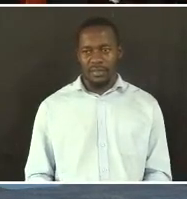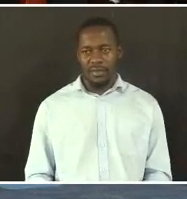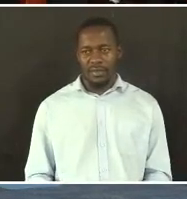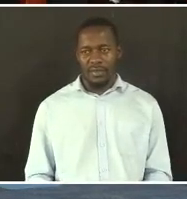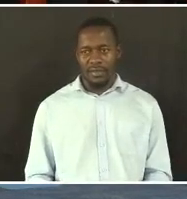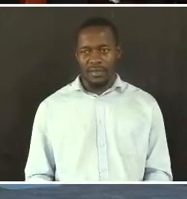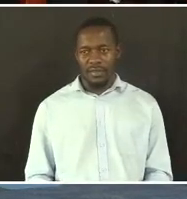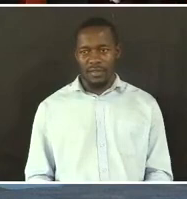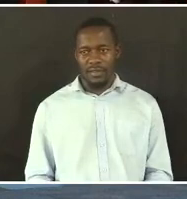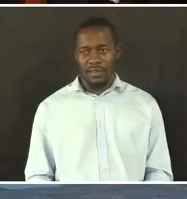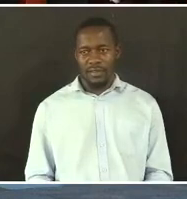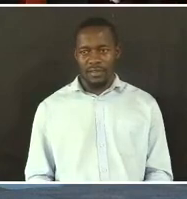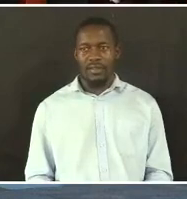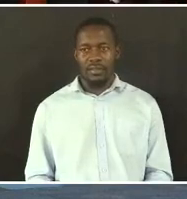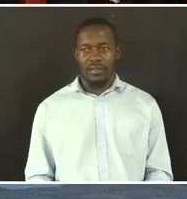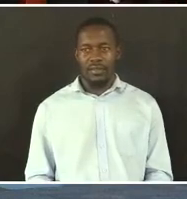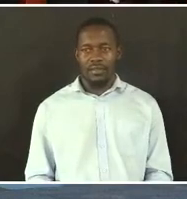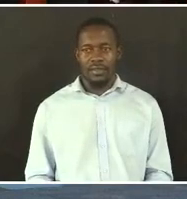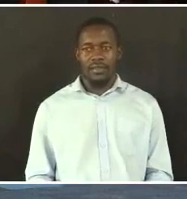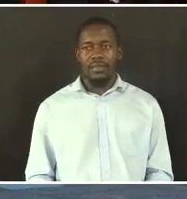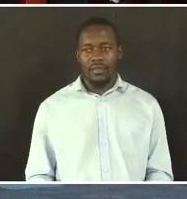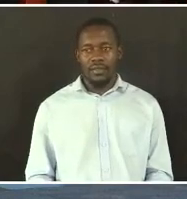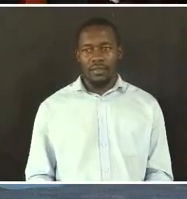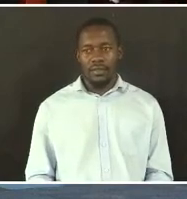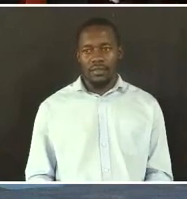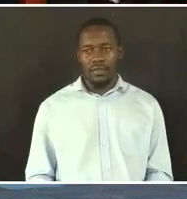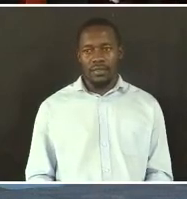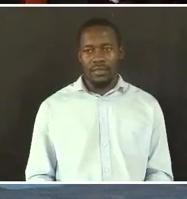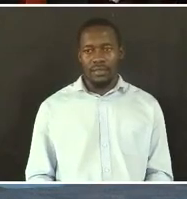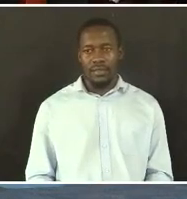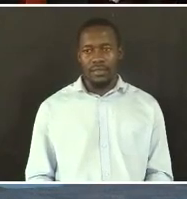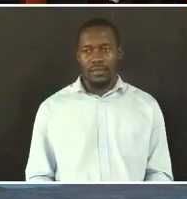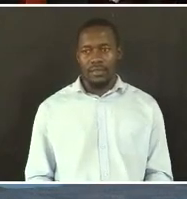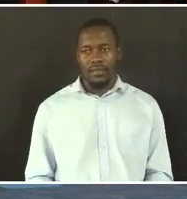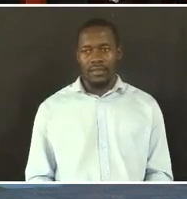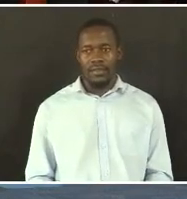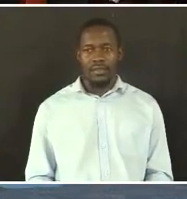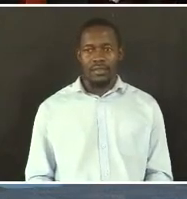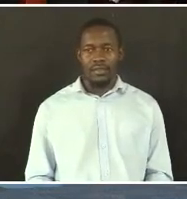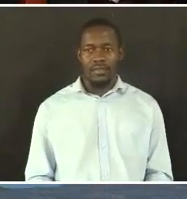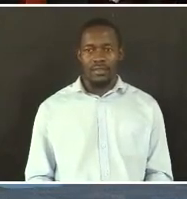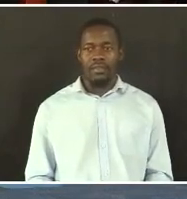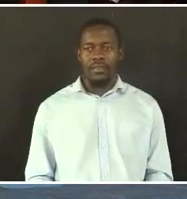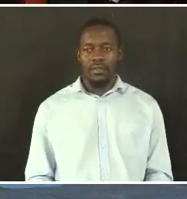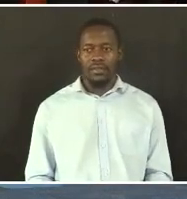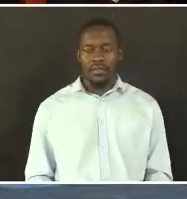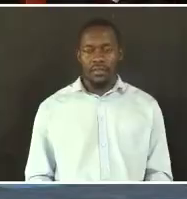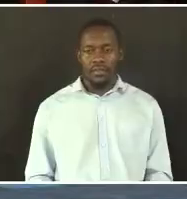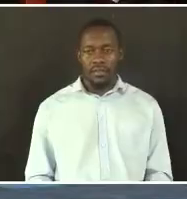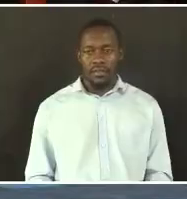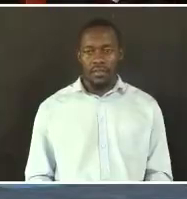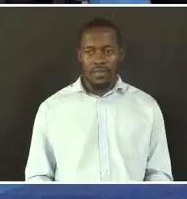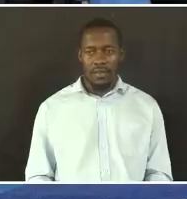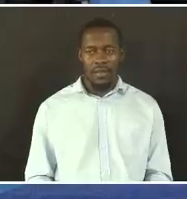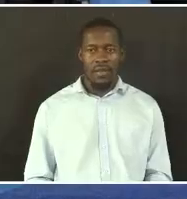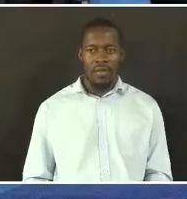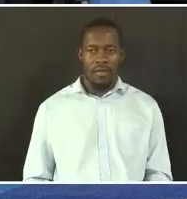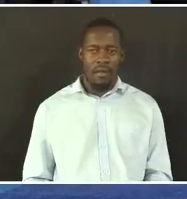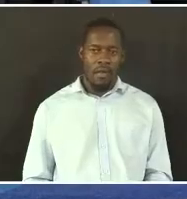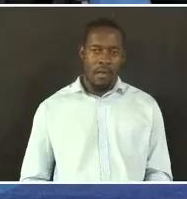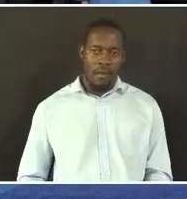challenges, and they lose their dignity in life. They start giving up in life. They refuse to